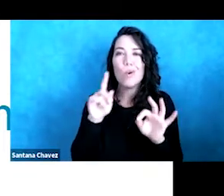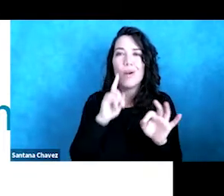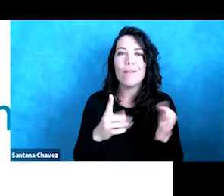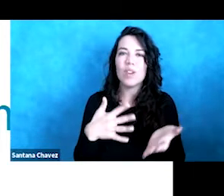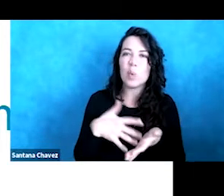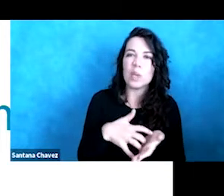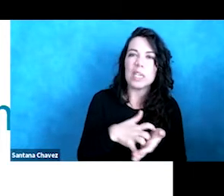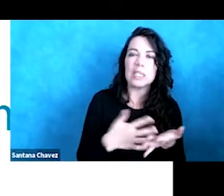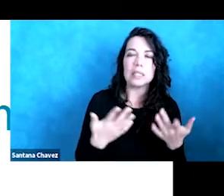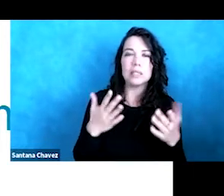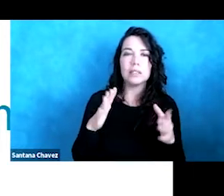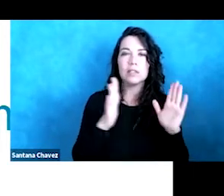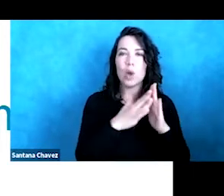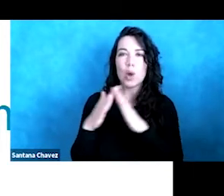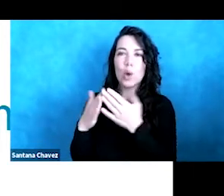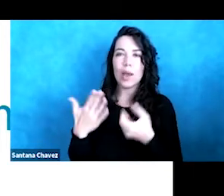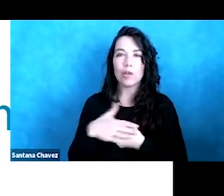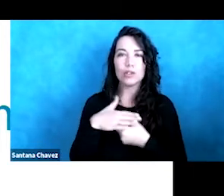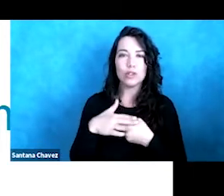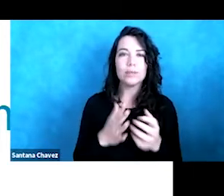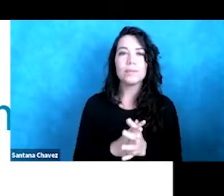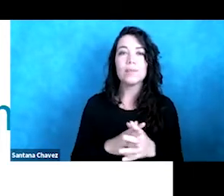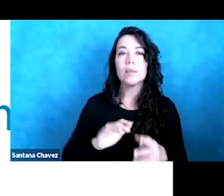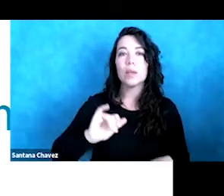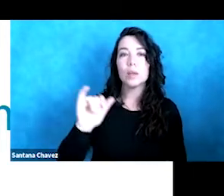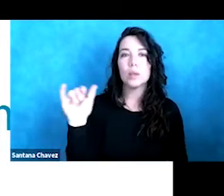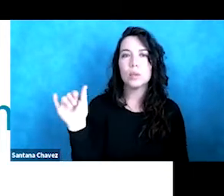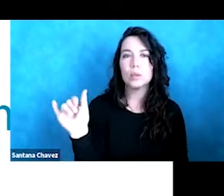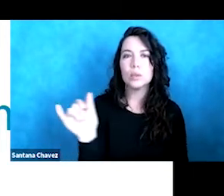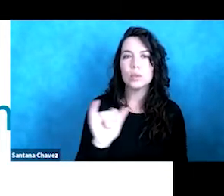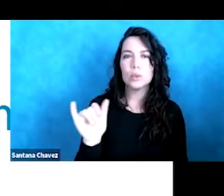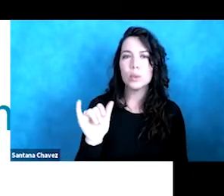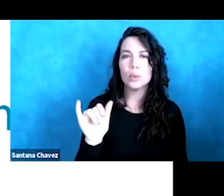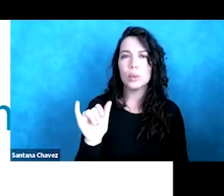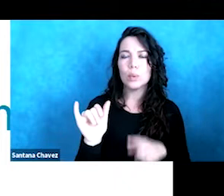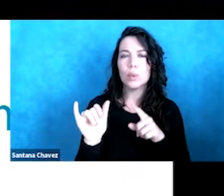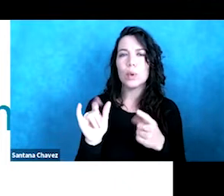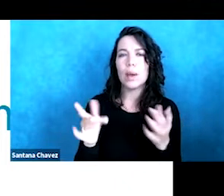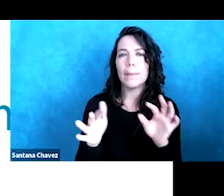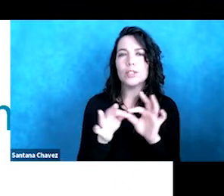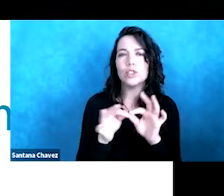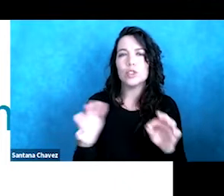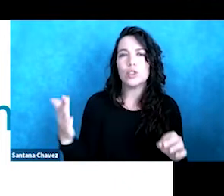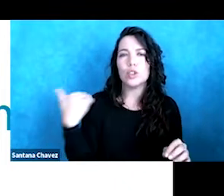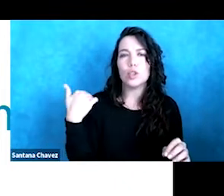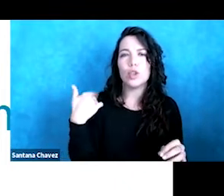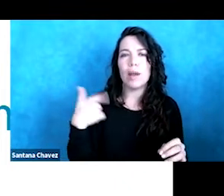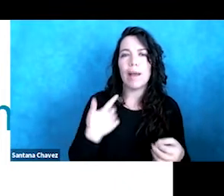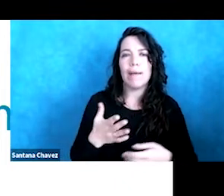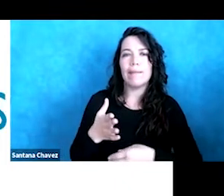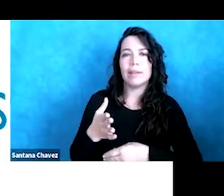We also have the compendium of definitions as an annex, which I mentioned earlier. Next slide,